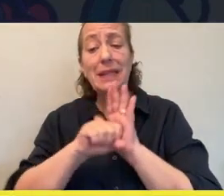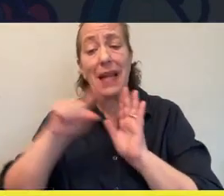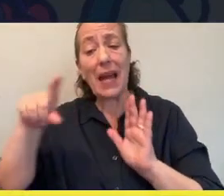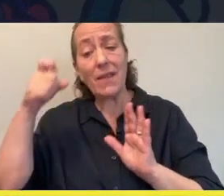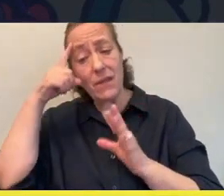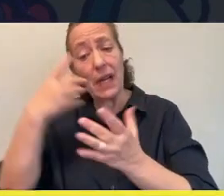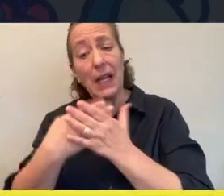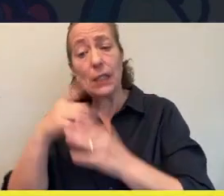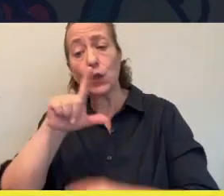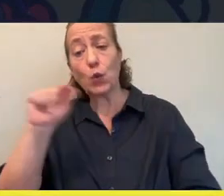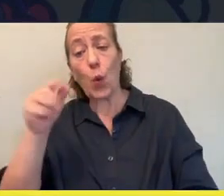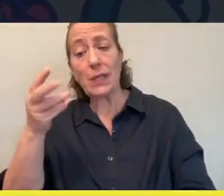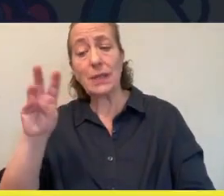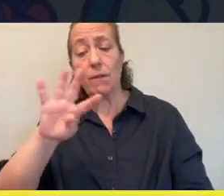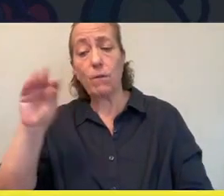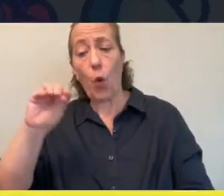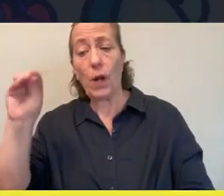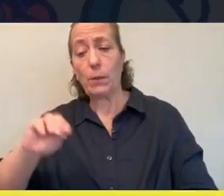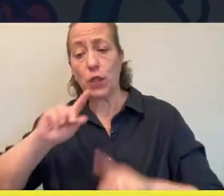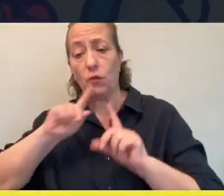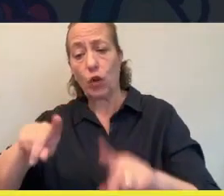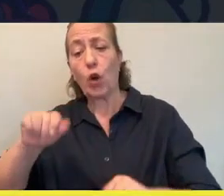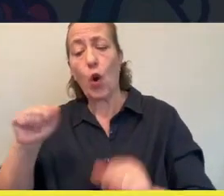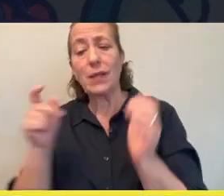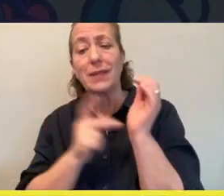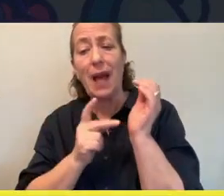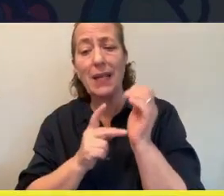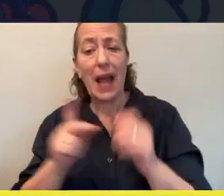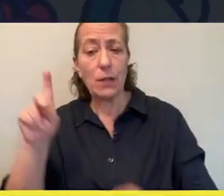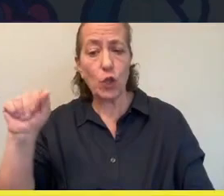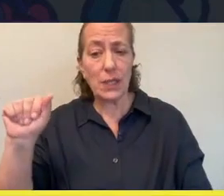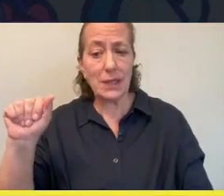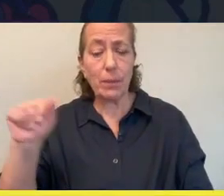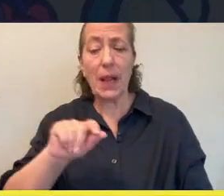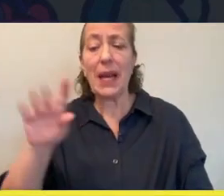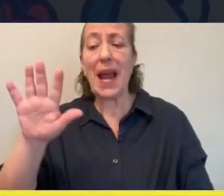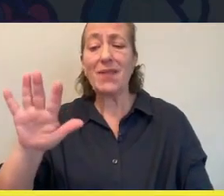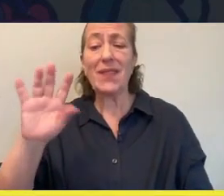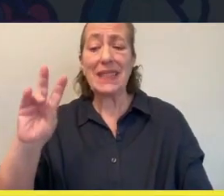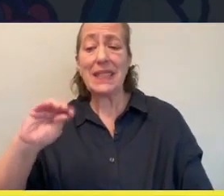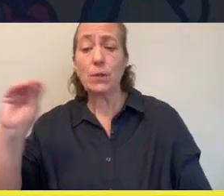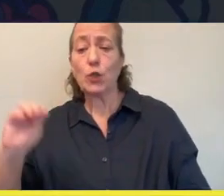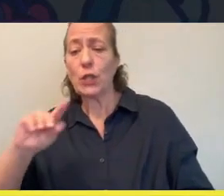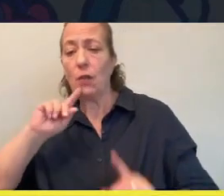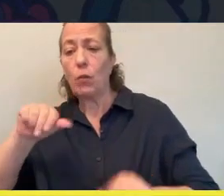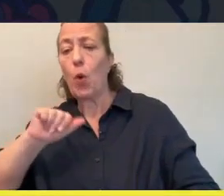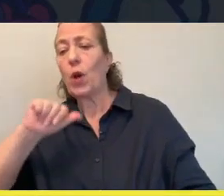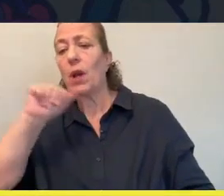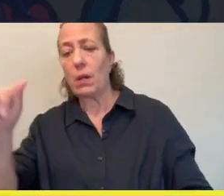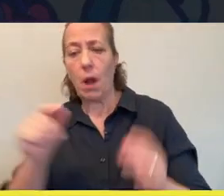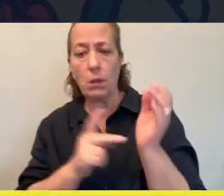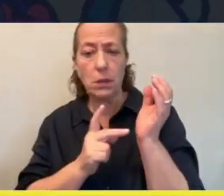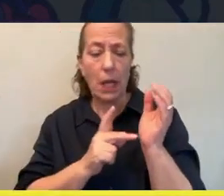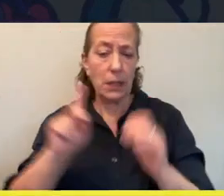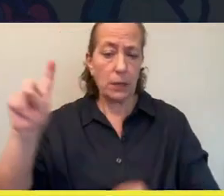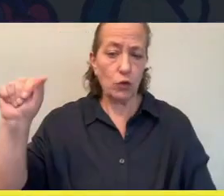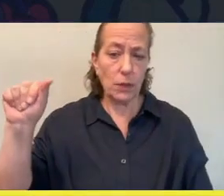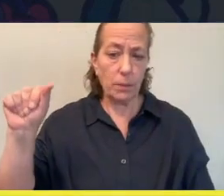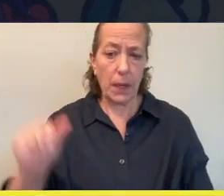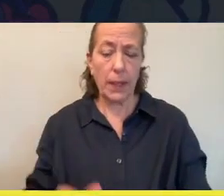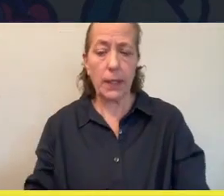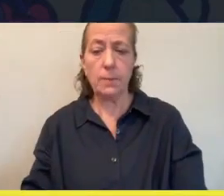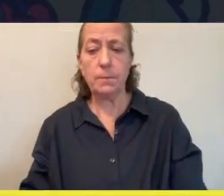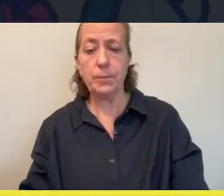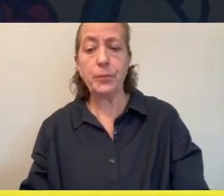2016, 40% reported a psychiatric disability and 56% reported a non-psychiatric disability. We